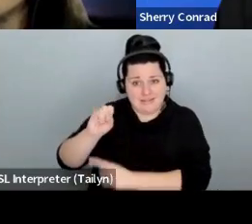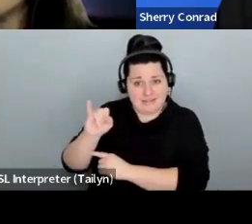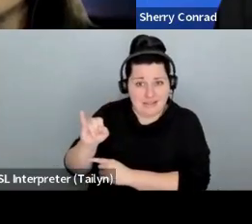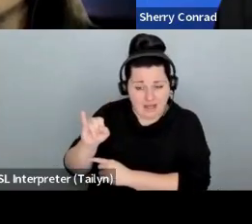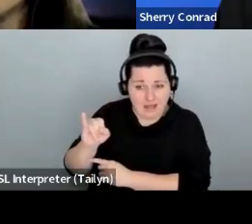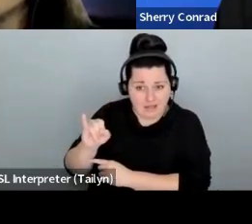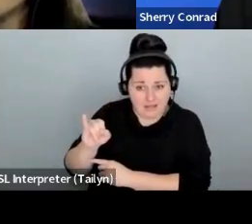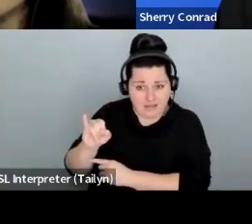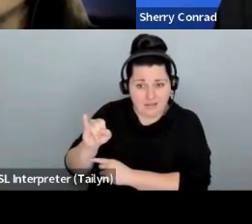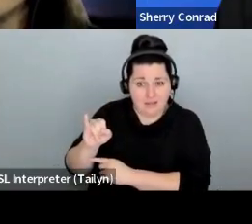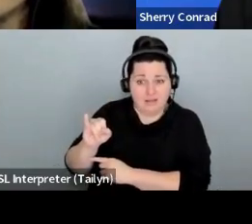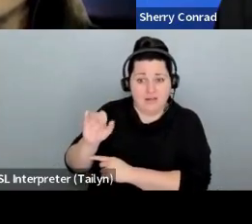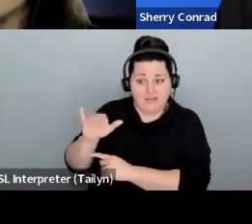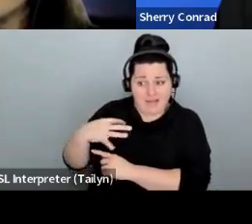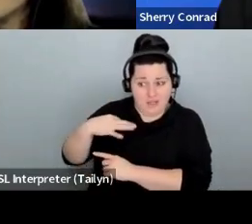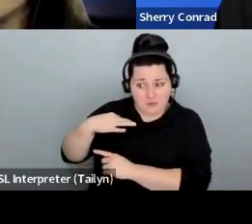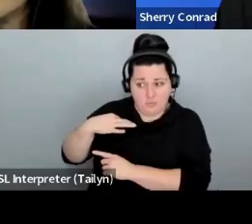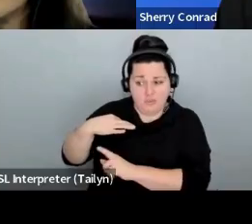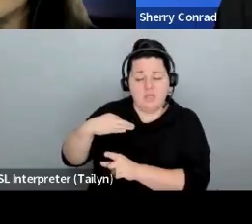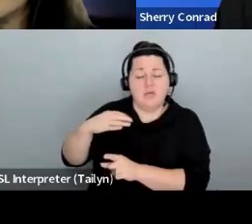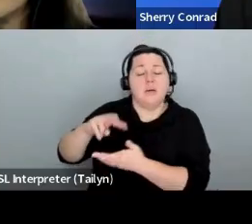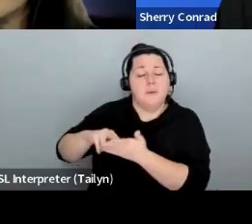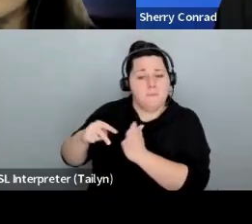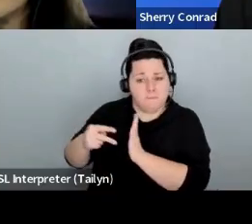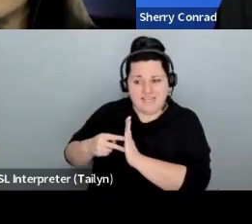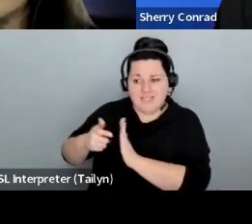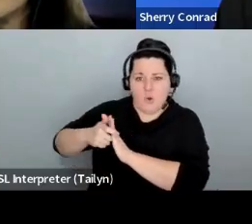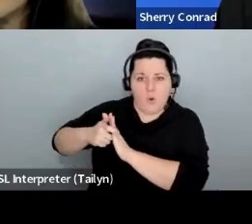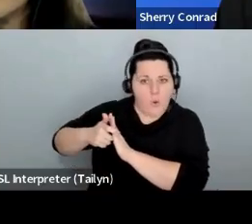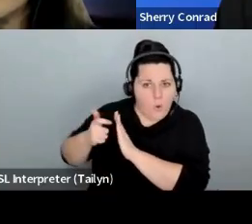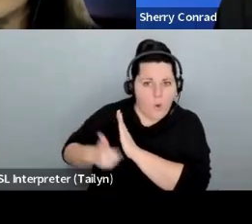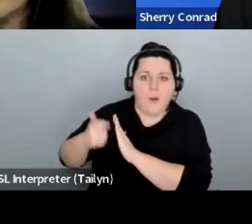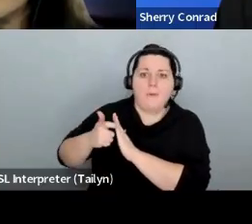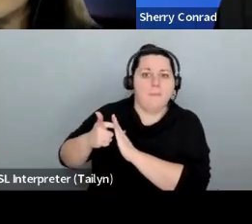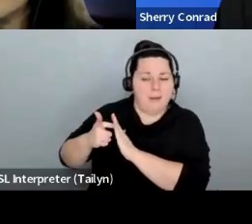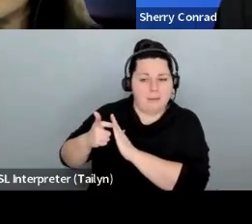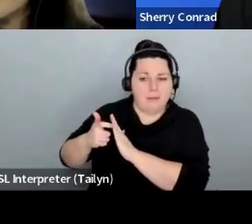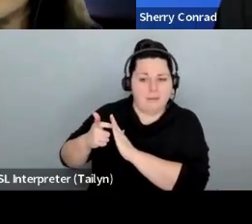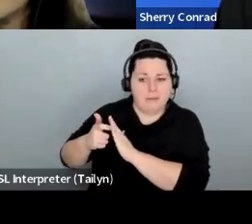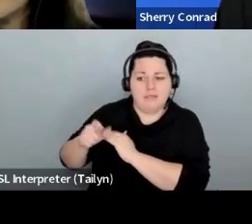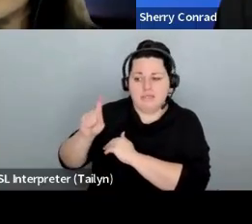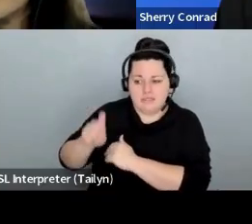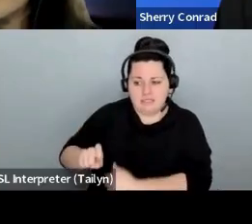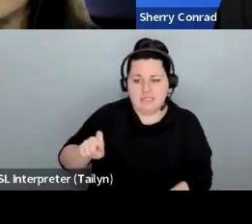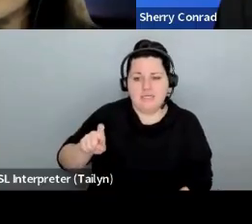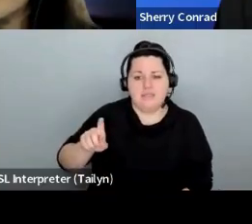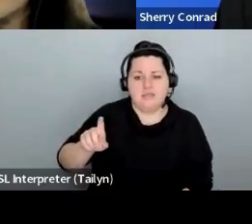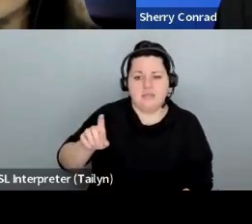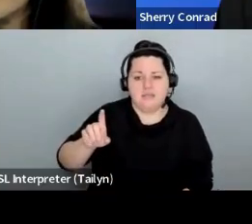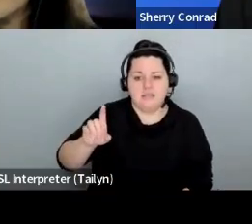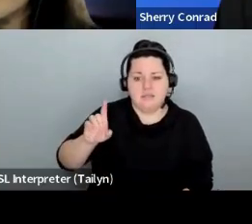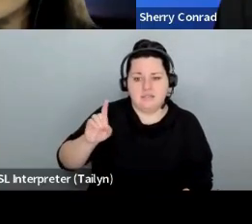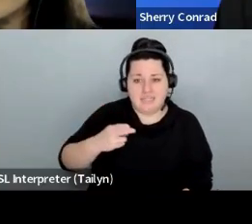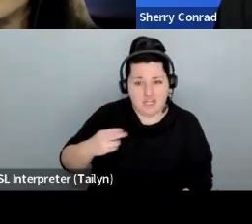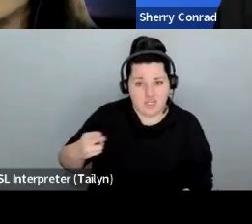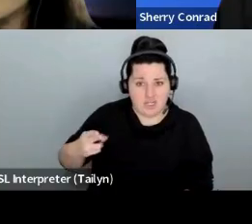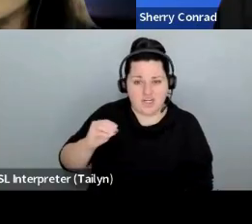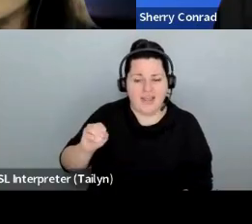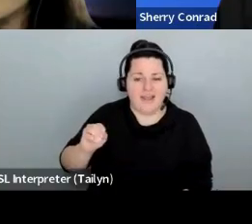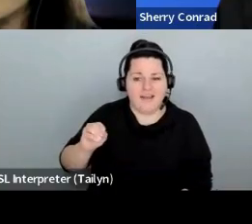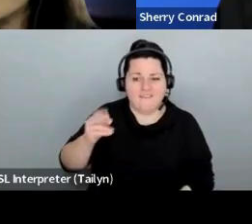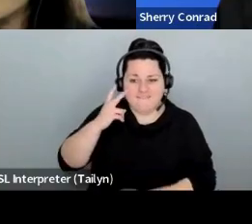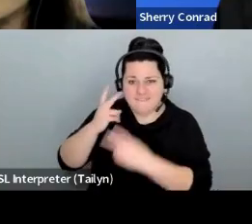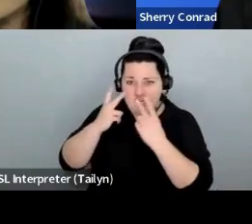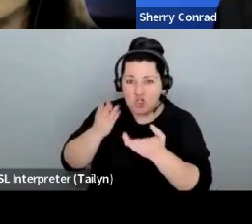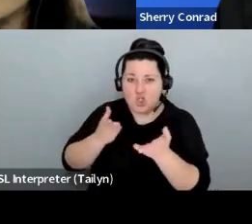the eligibility, that means automatically they would need DHH, like a DHH and a vision